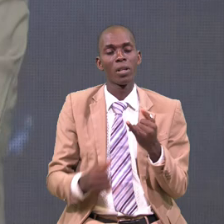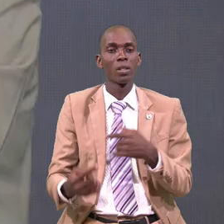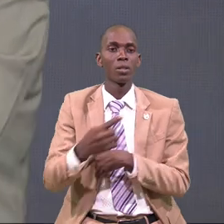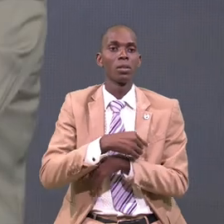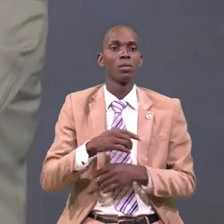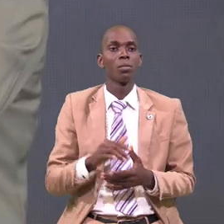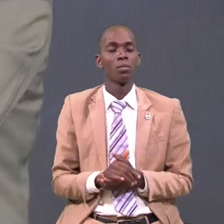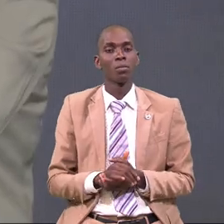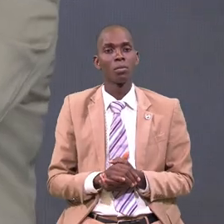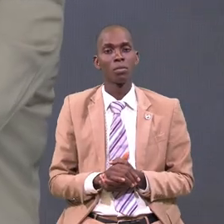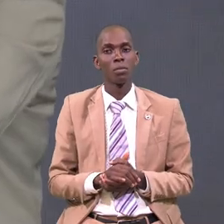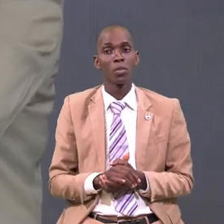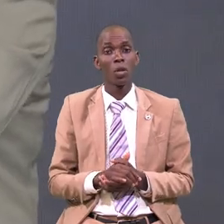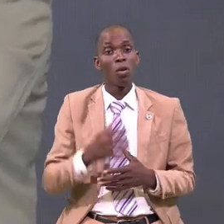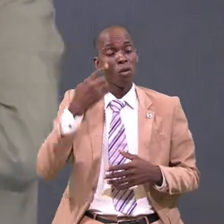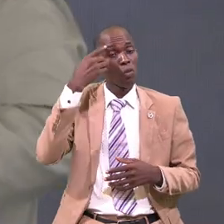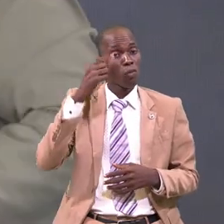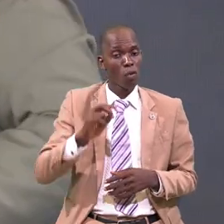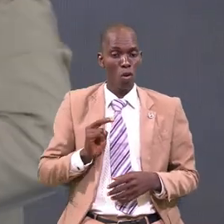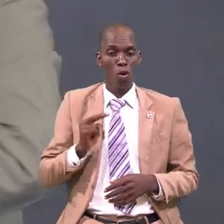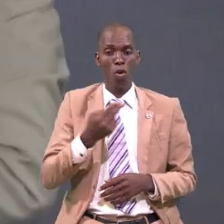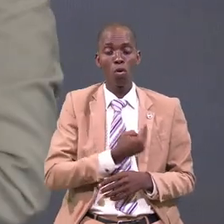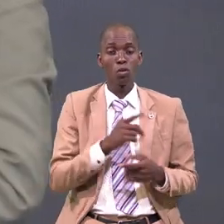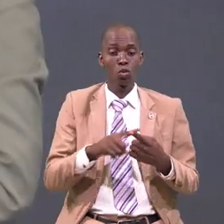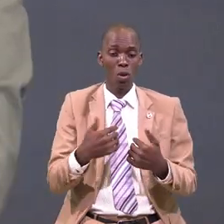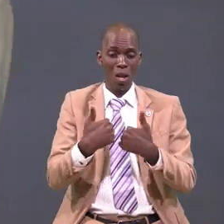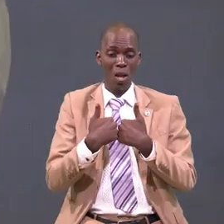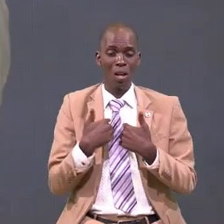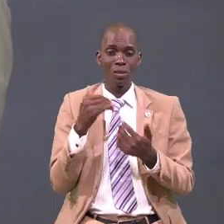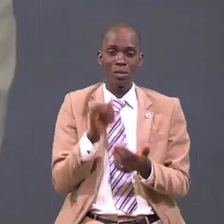For those to have the glorious translation,